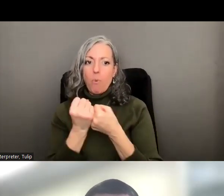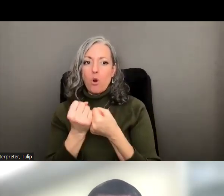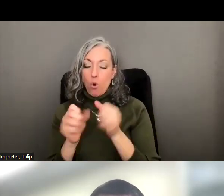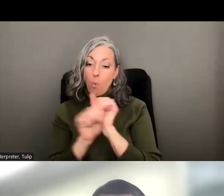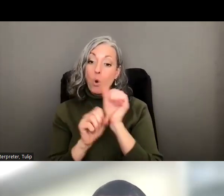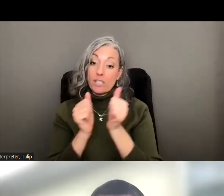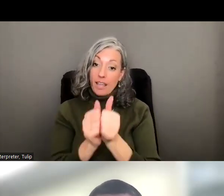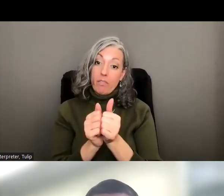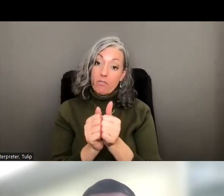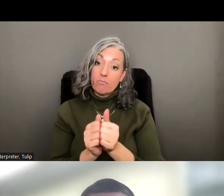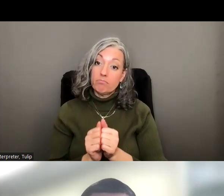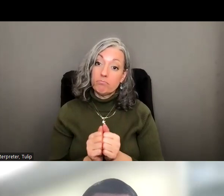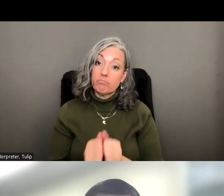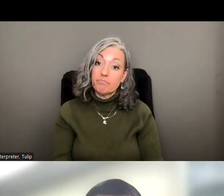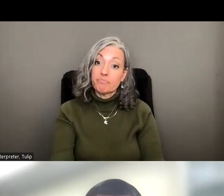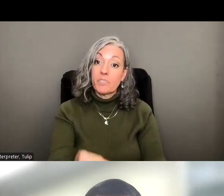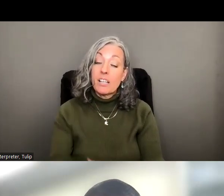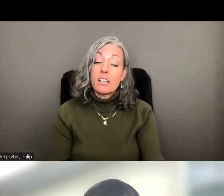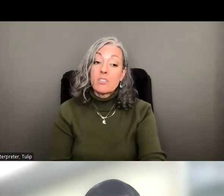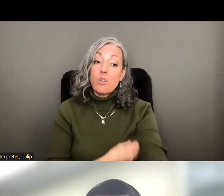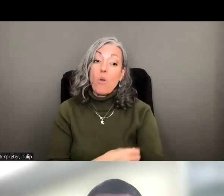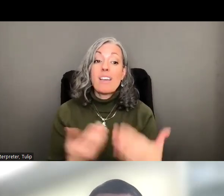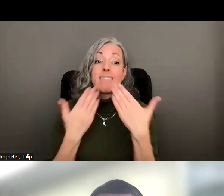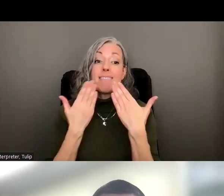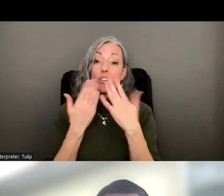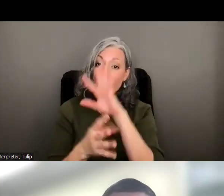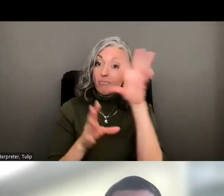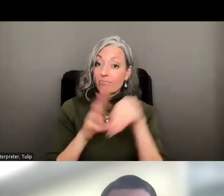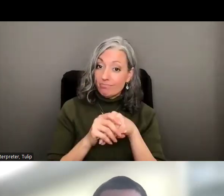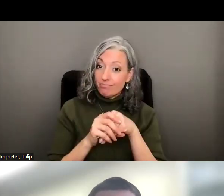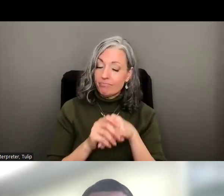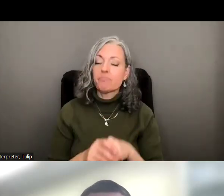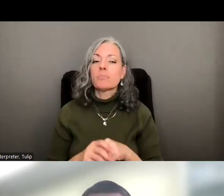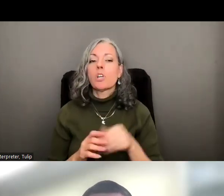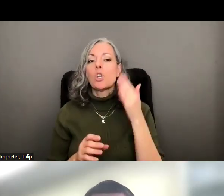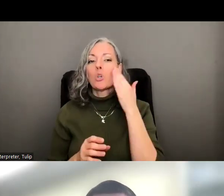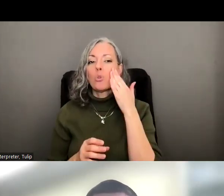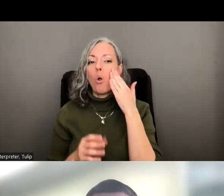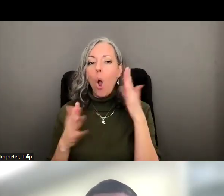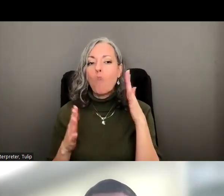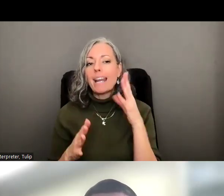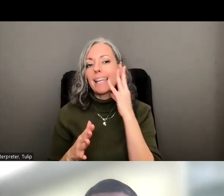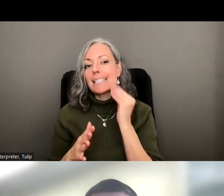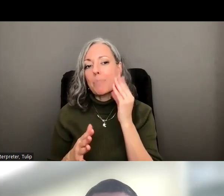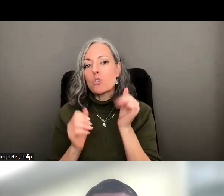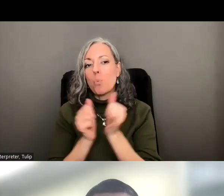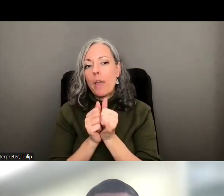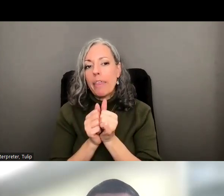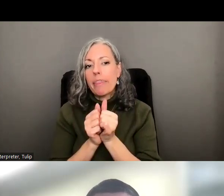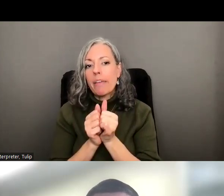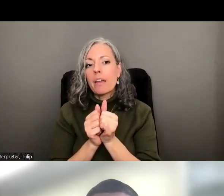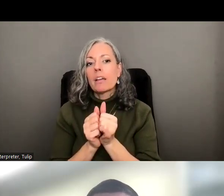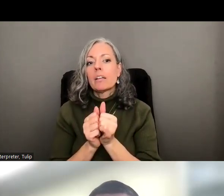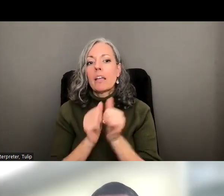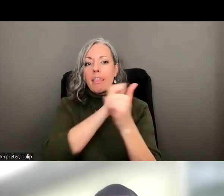know, just thankful for the inclusion. You know, as you all are familiar with, counties play a really critical role within the aging